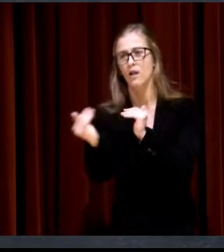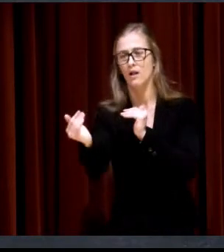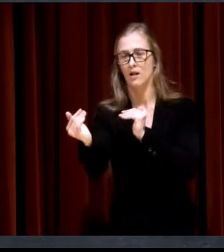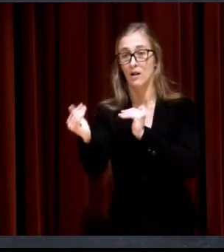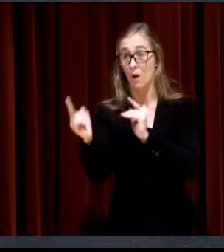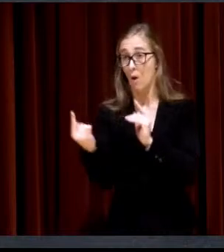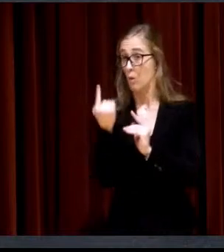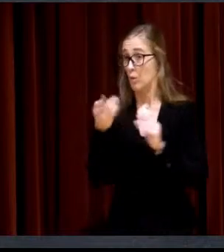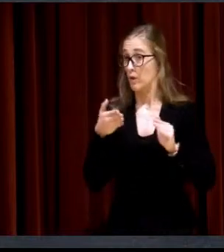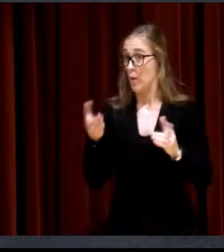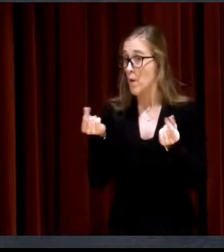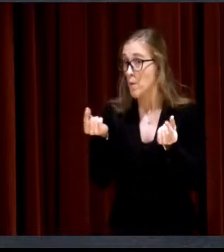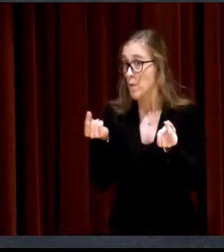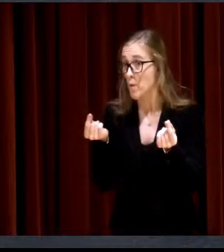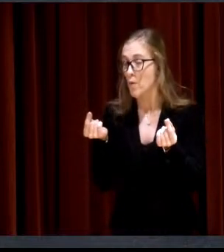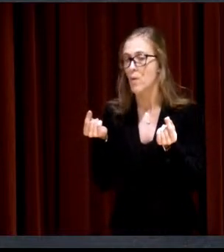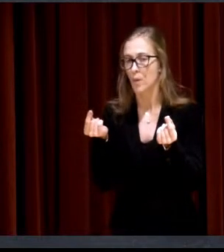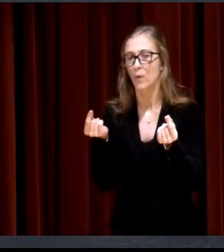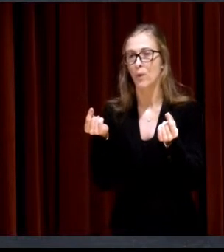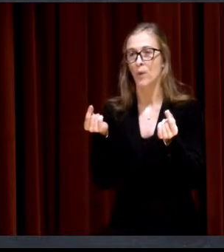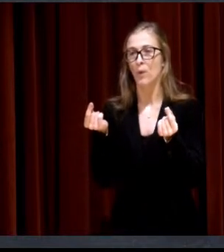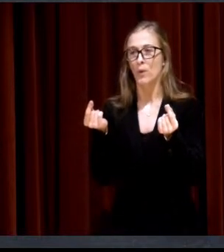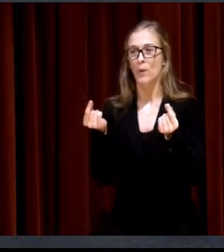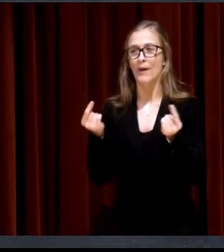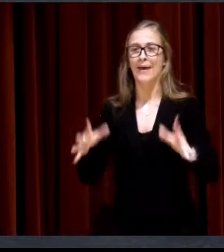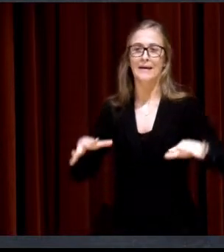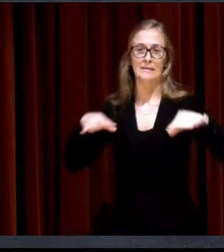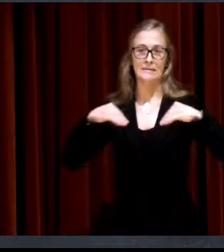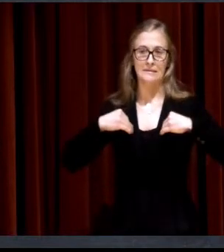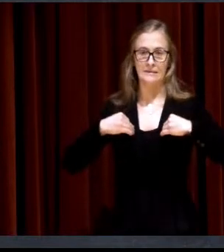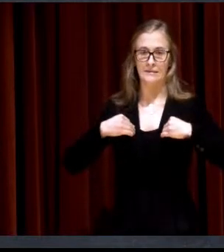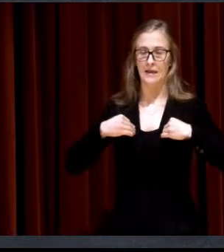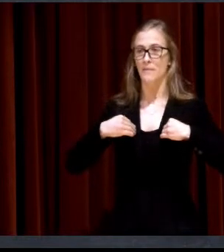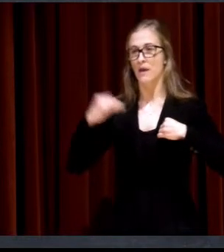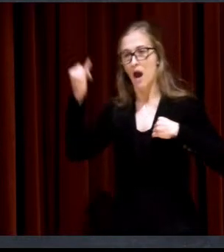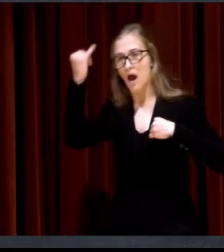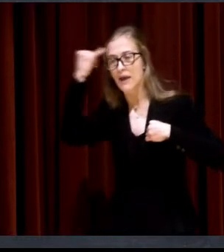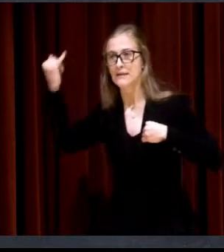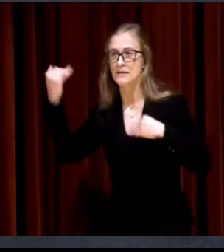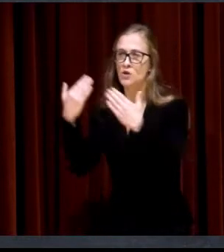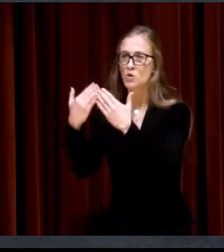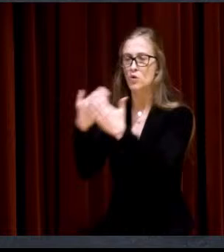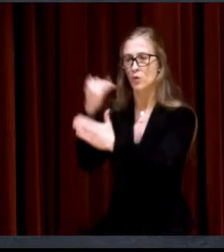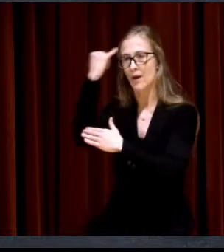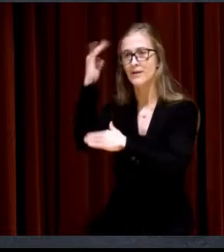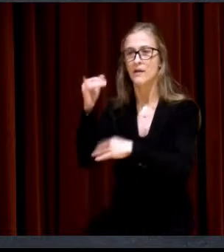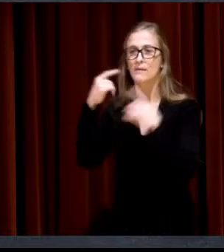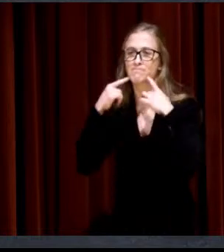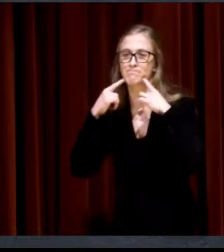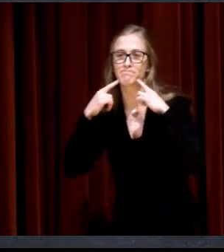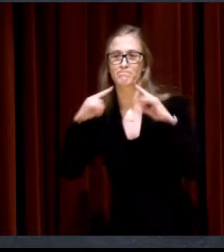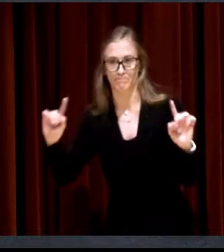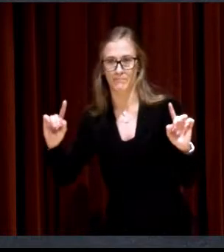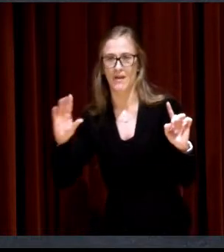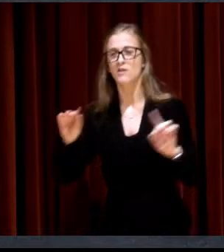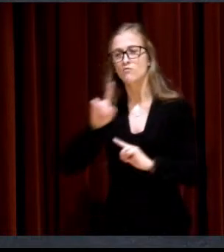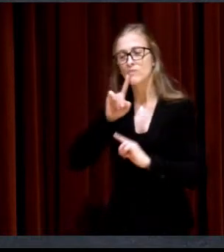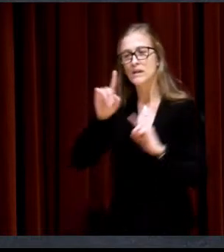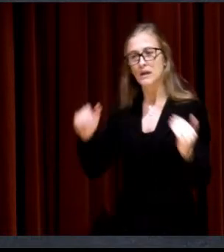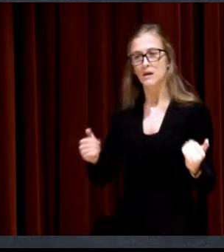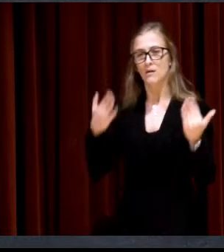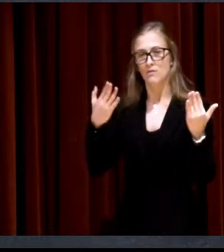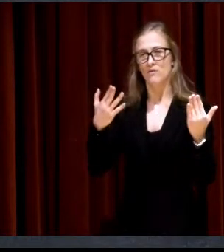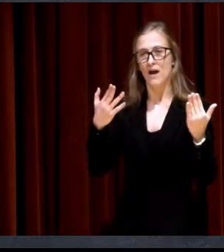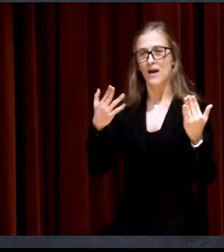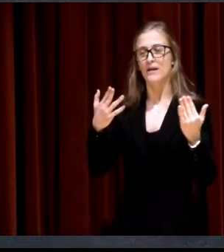move forward is to embrace ideas that work and to really provide